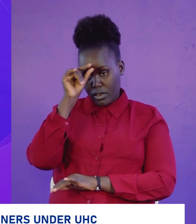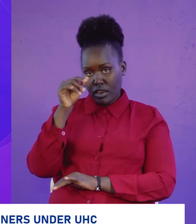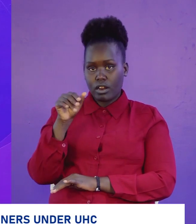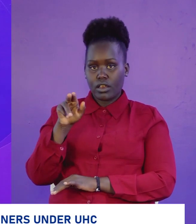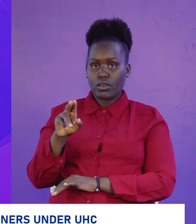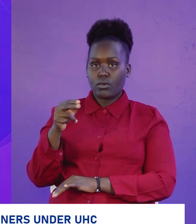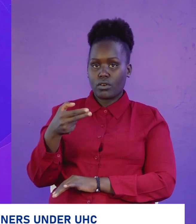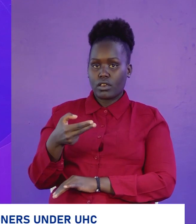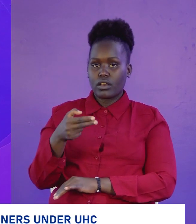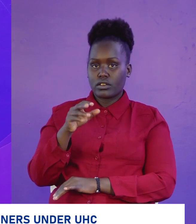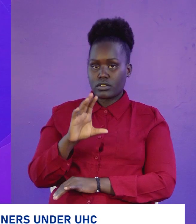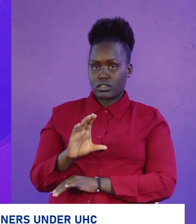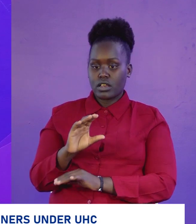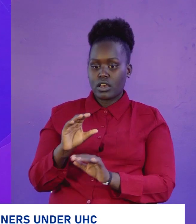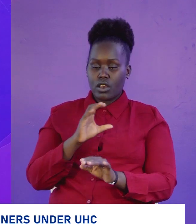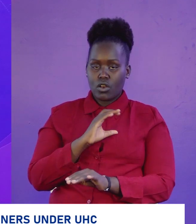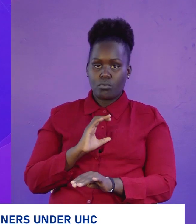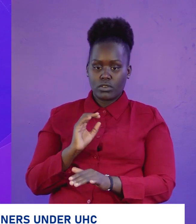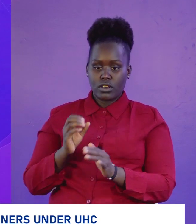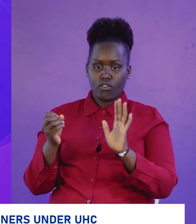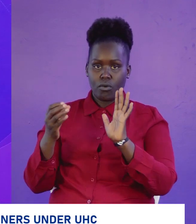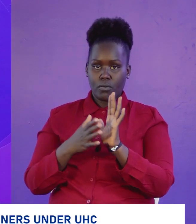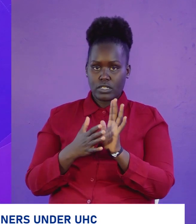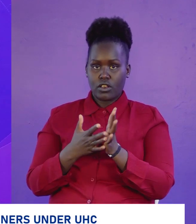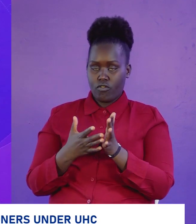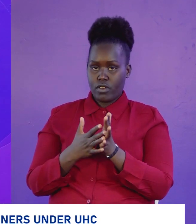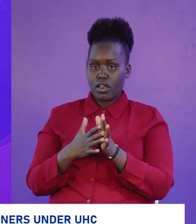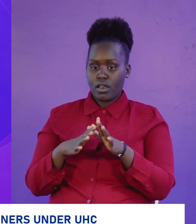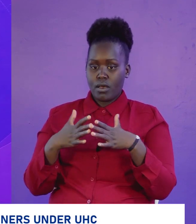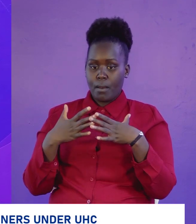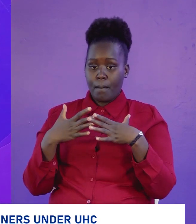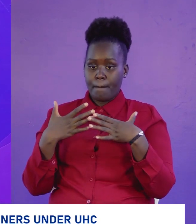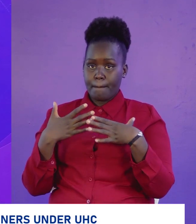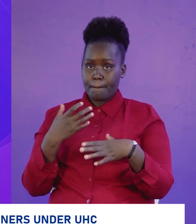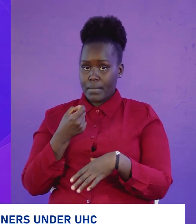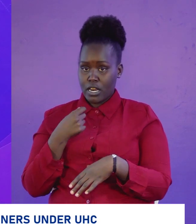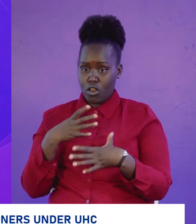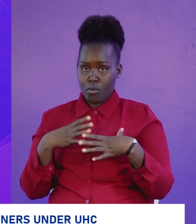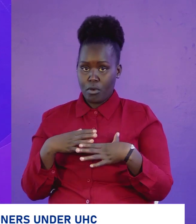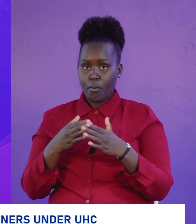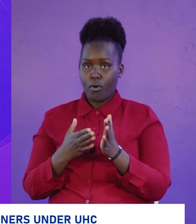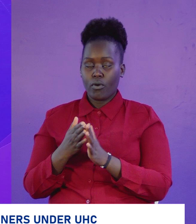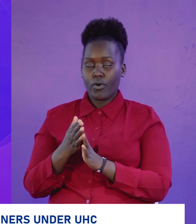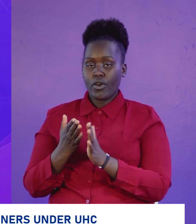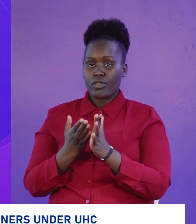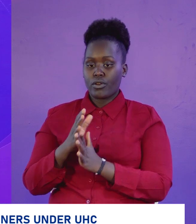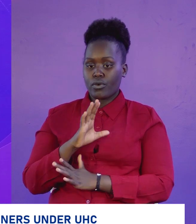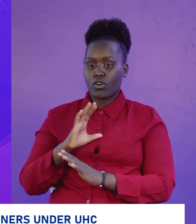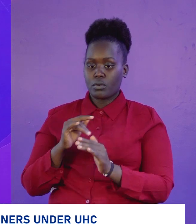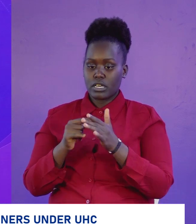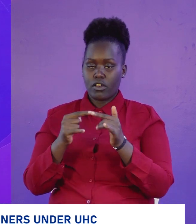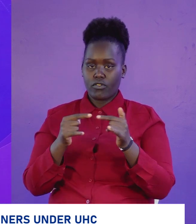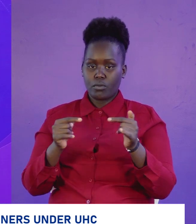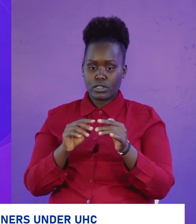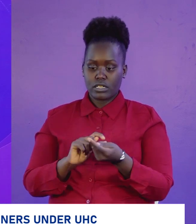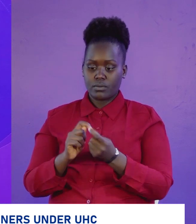UHC Committee over the posting of medical practitioners. Governors, through their council committee, have opposed the transfer